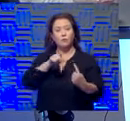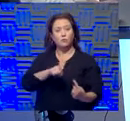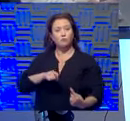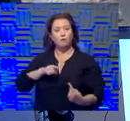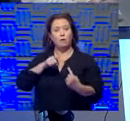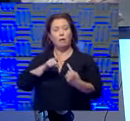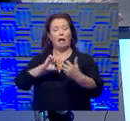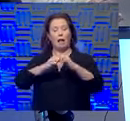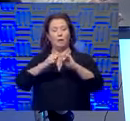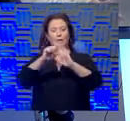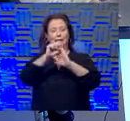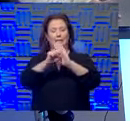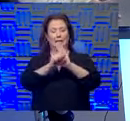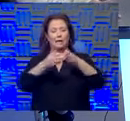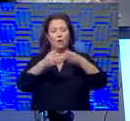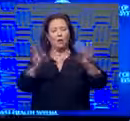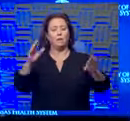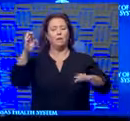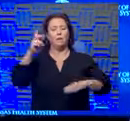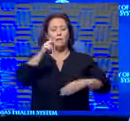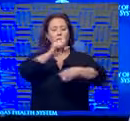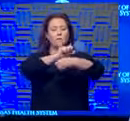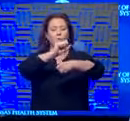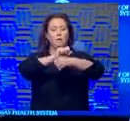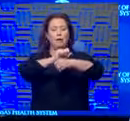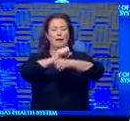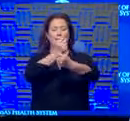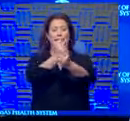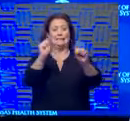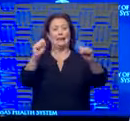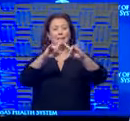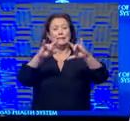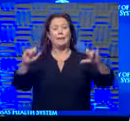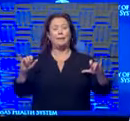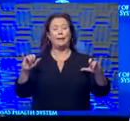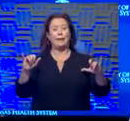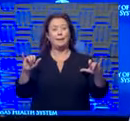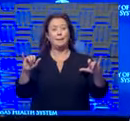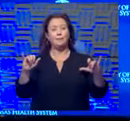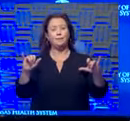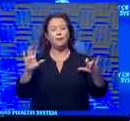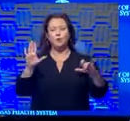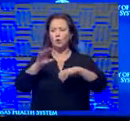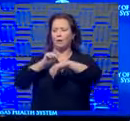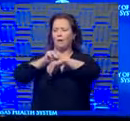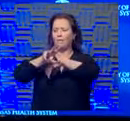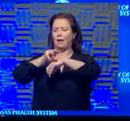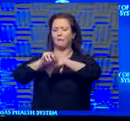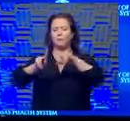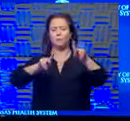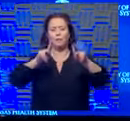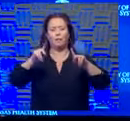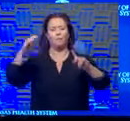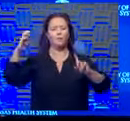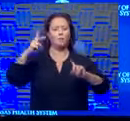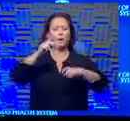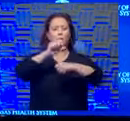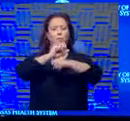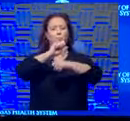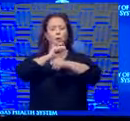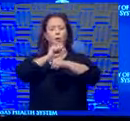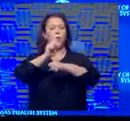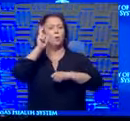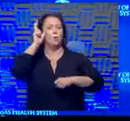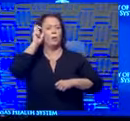keep the state open and get people back to work and yet stay safe? What's your advice for people that have to go back to work? I mean, we hear